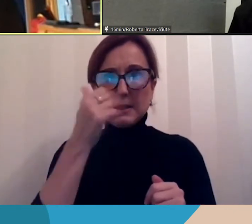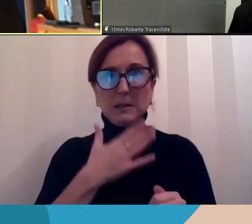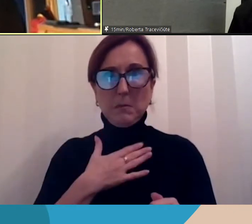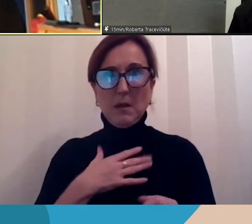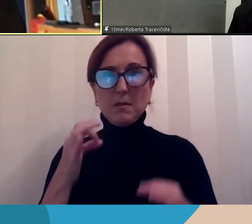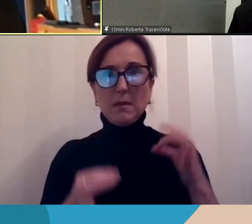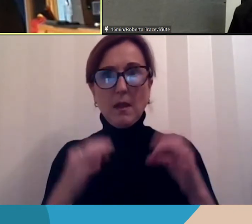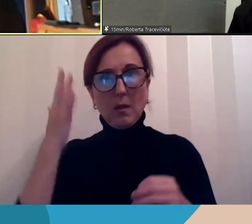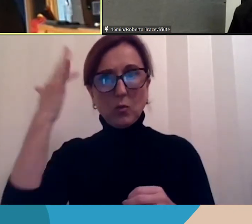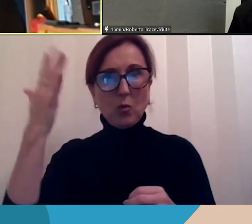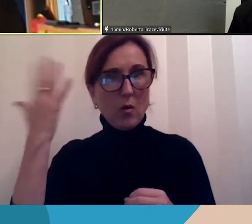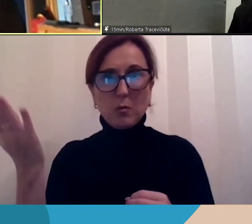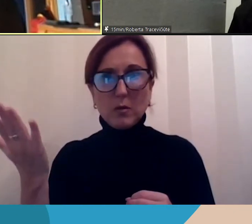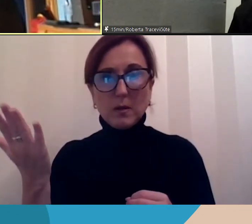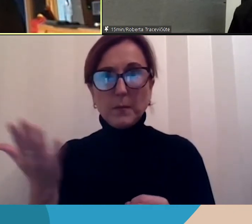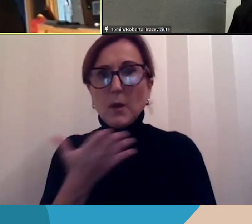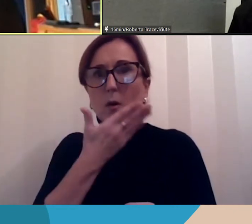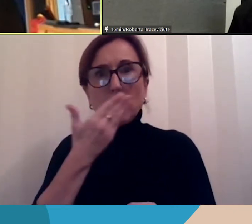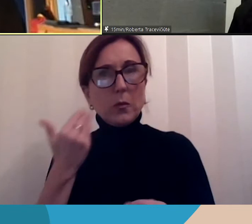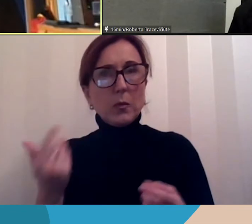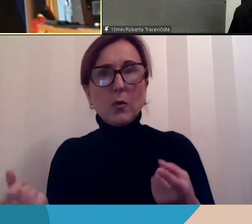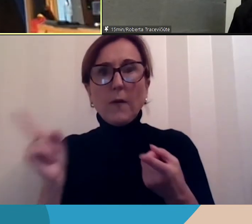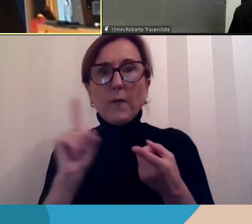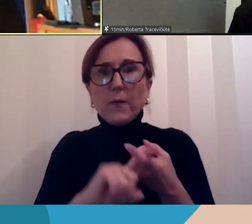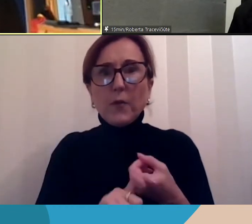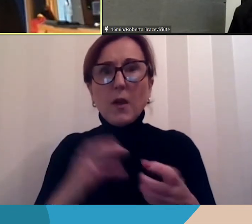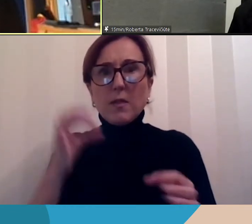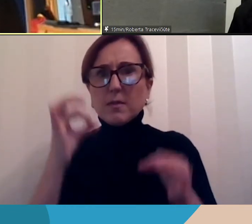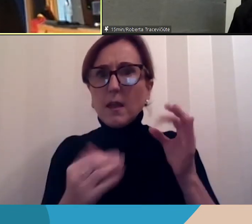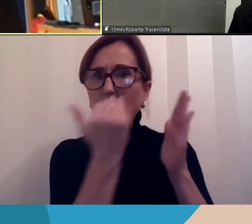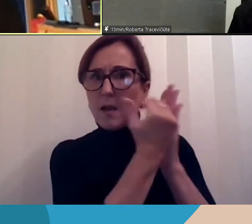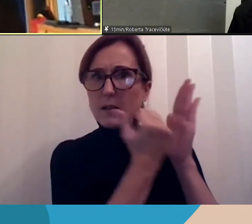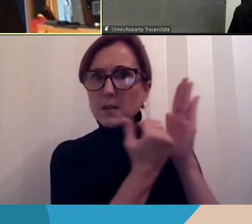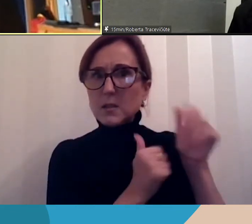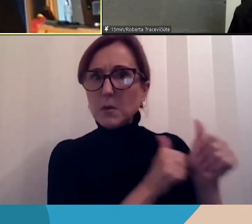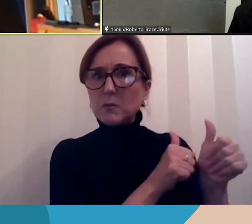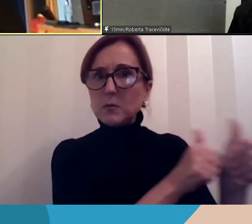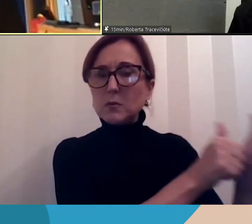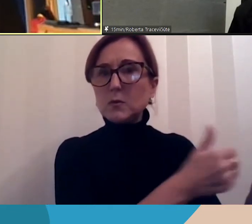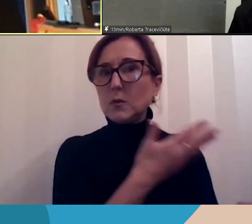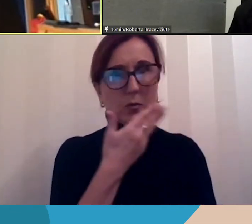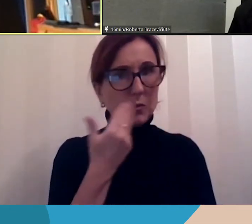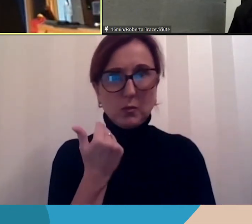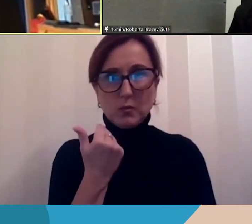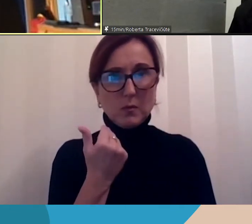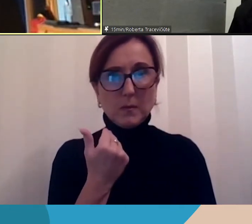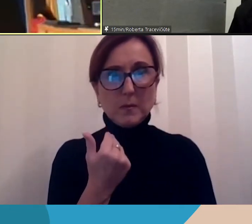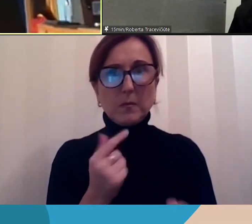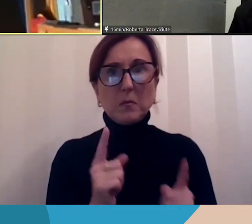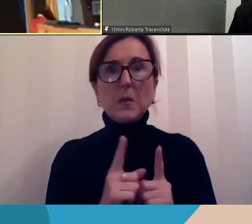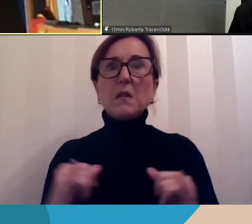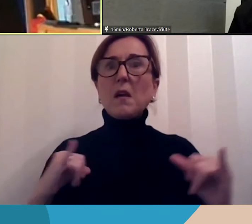were taken by Lithuanian courts were guided by personal prejudices rather than